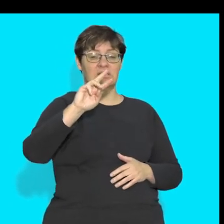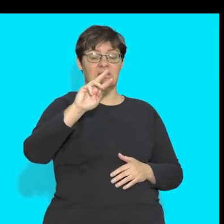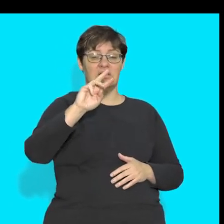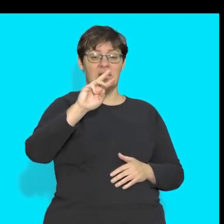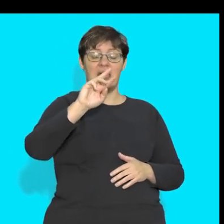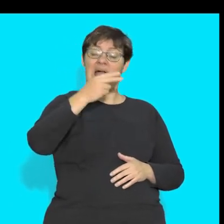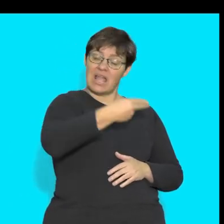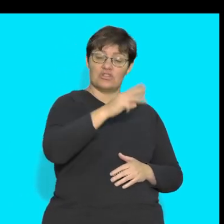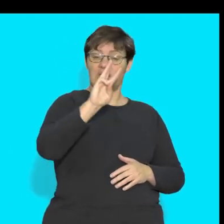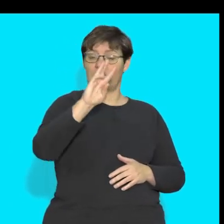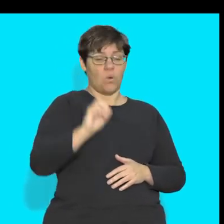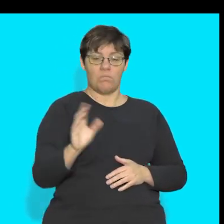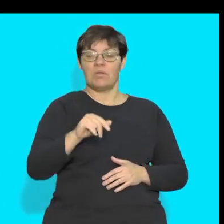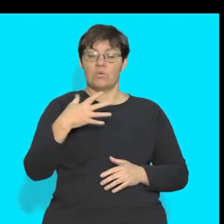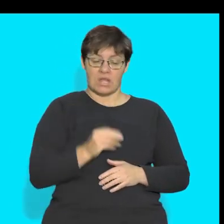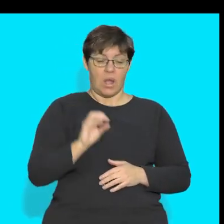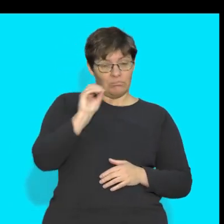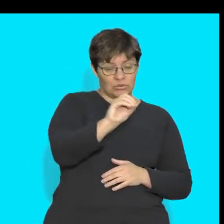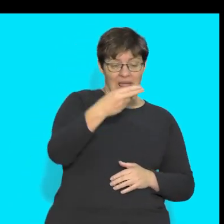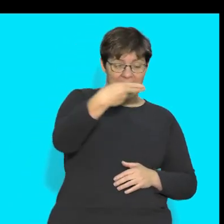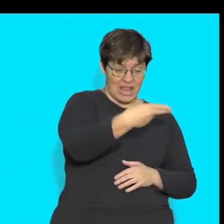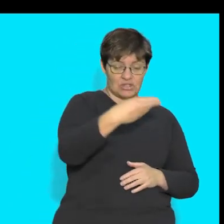put HC